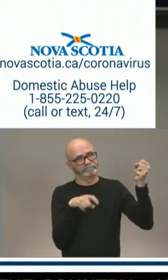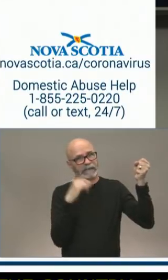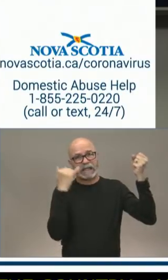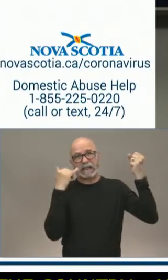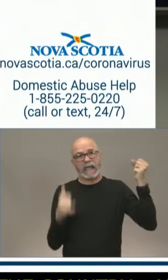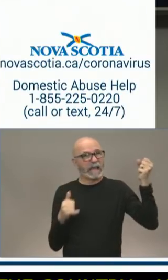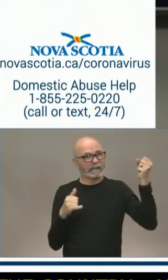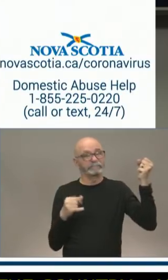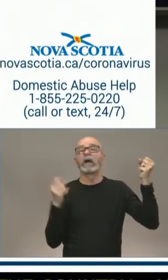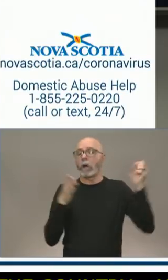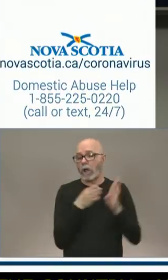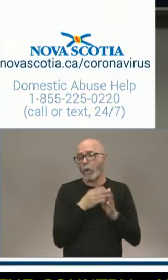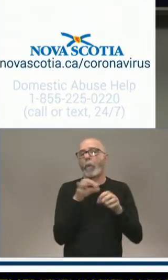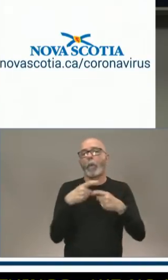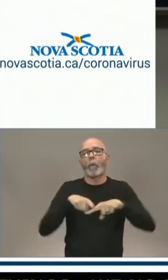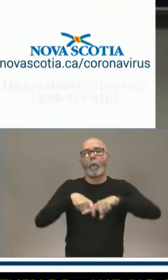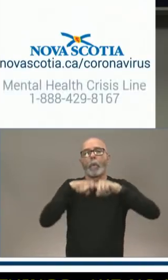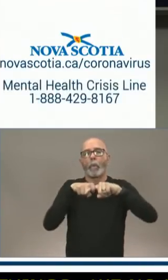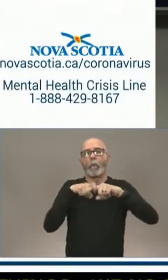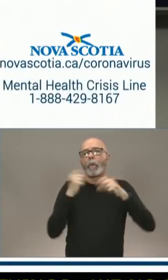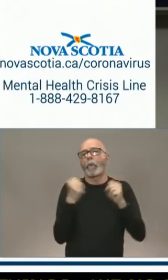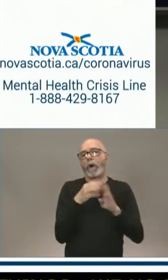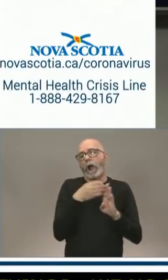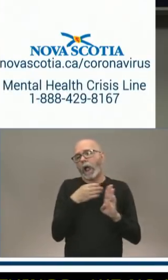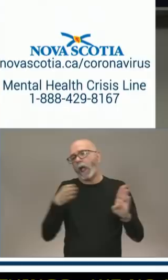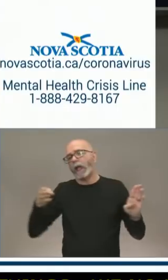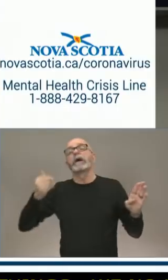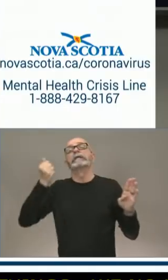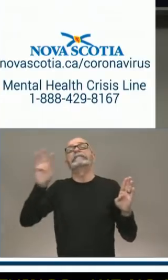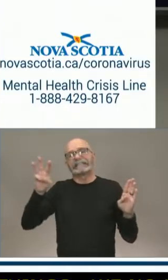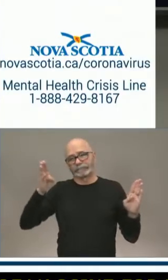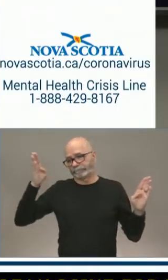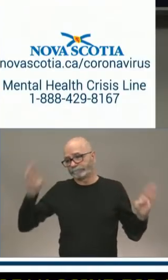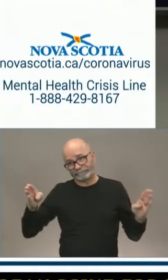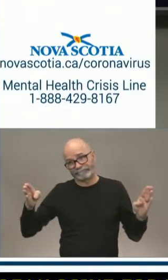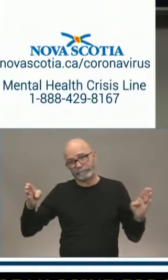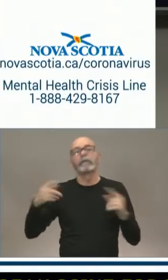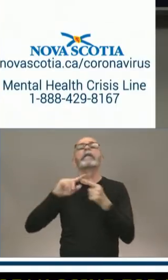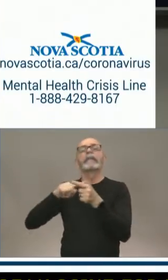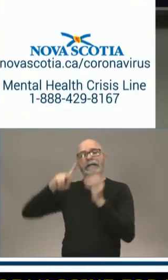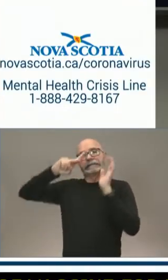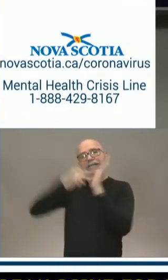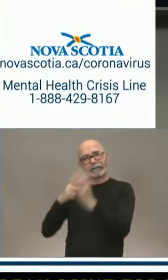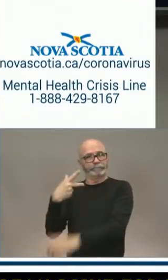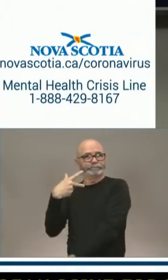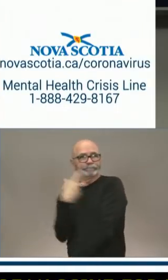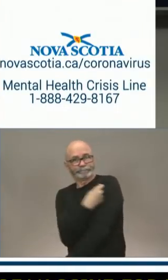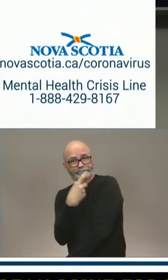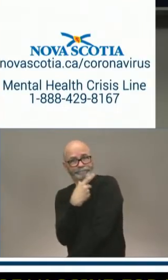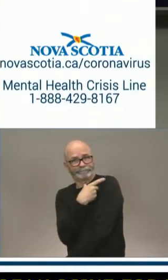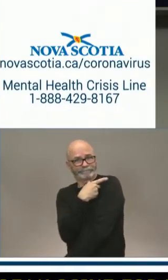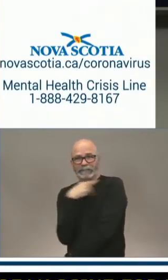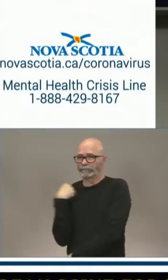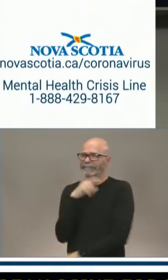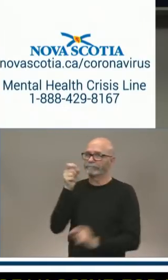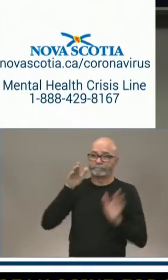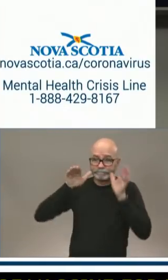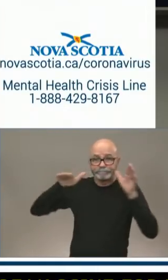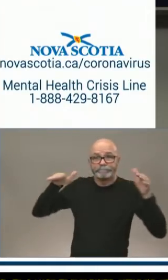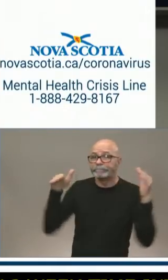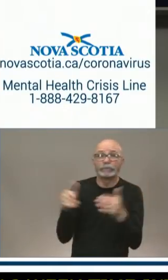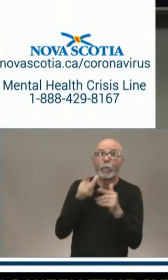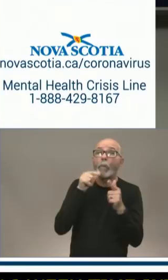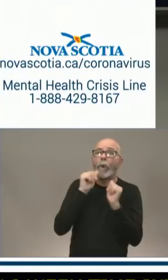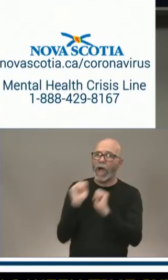time interval before we need to offer the second dose. What that means is we can focus all our vaccine and all our efforts in the